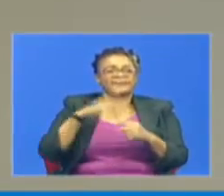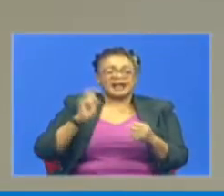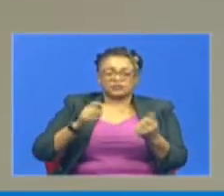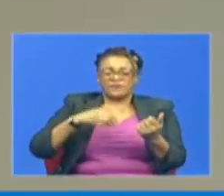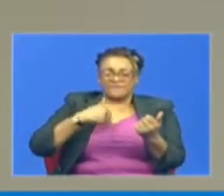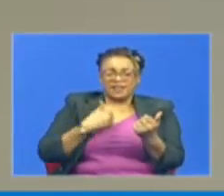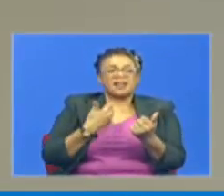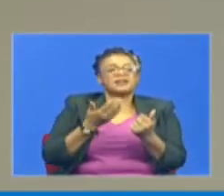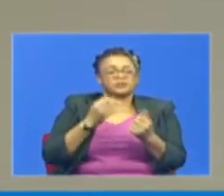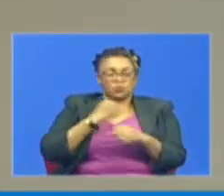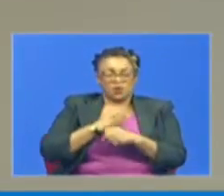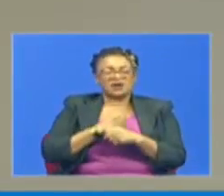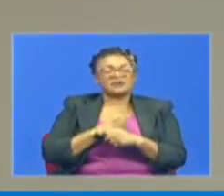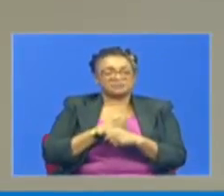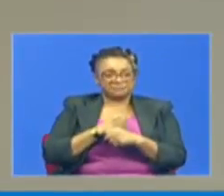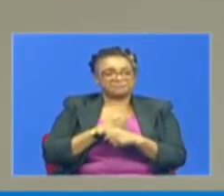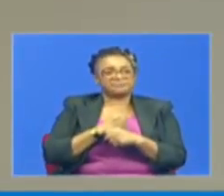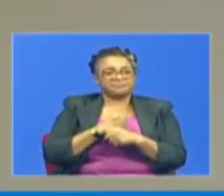execute.